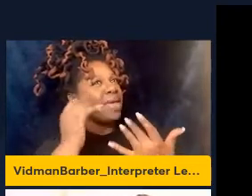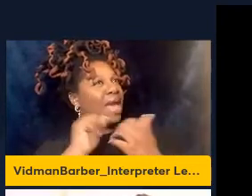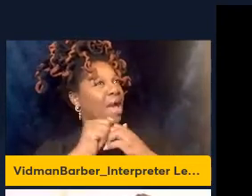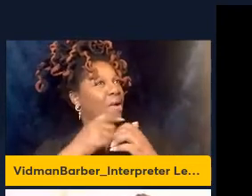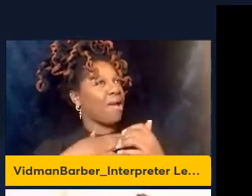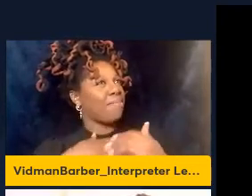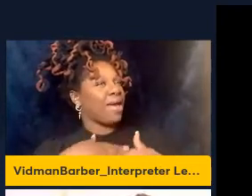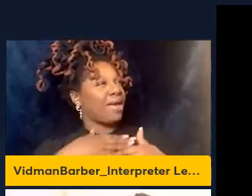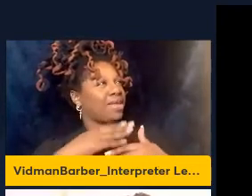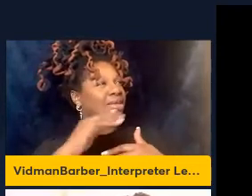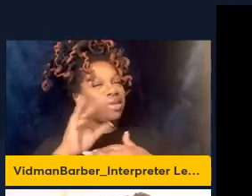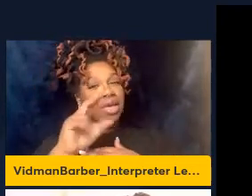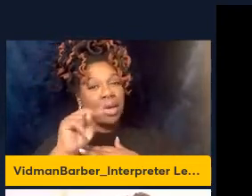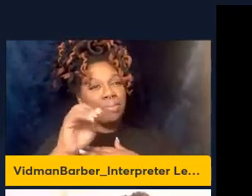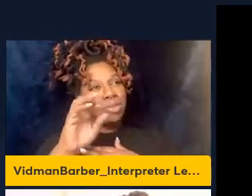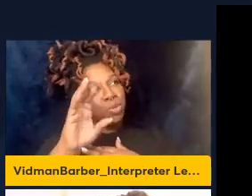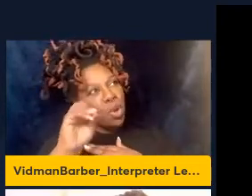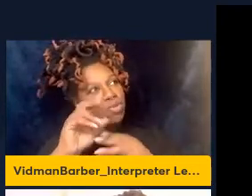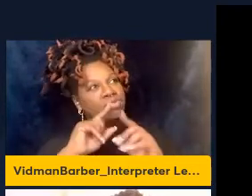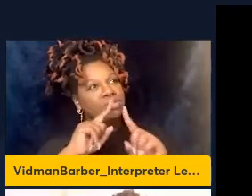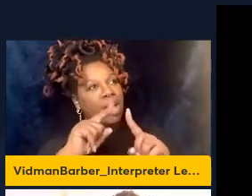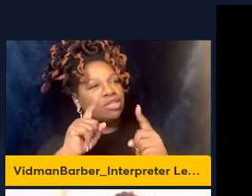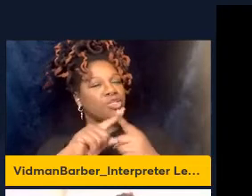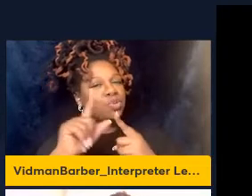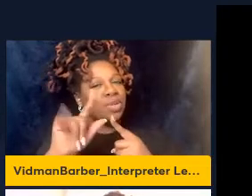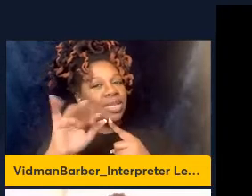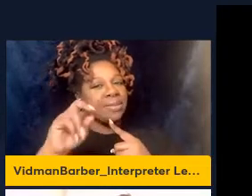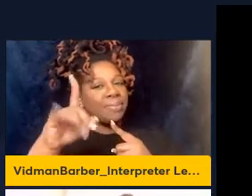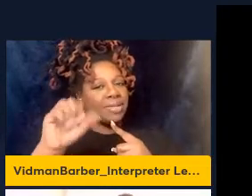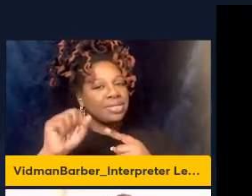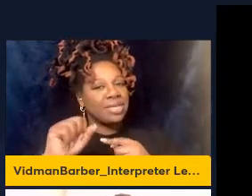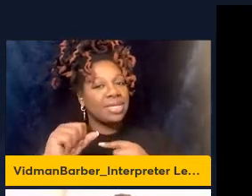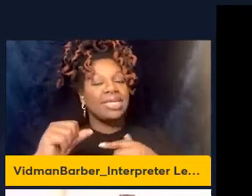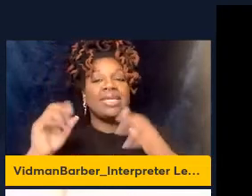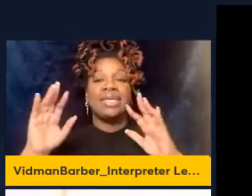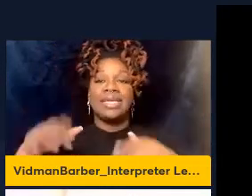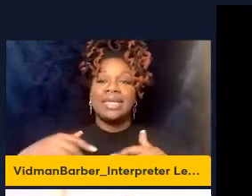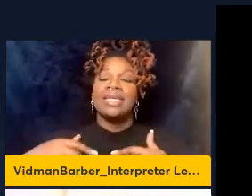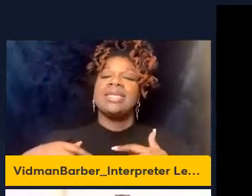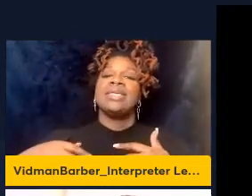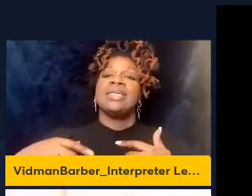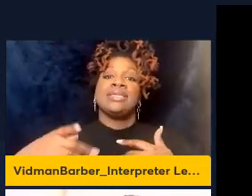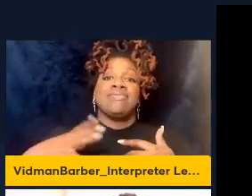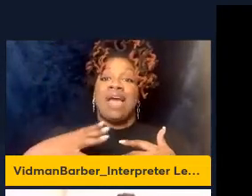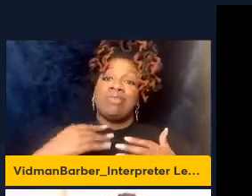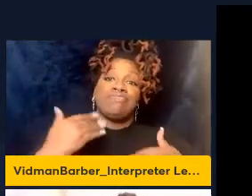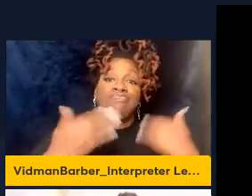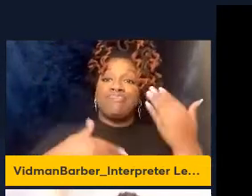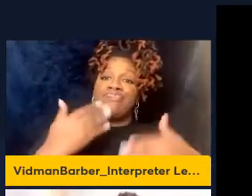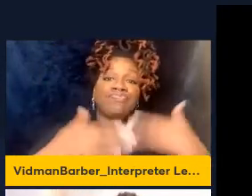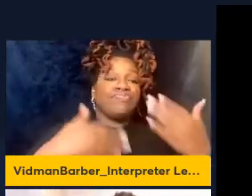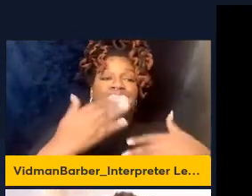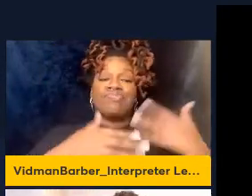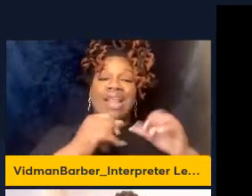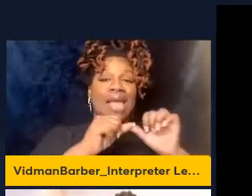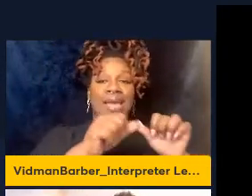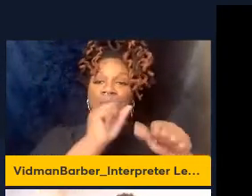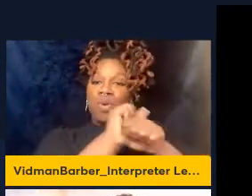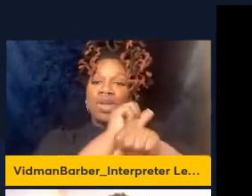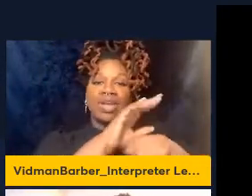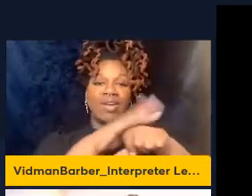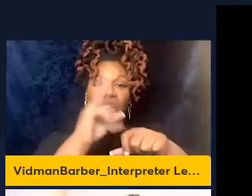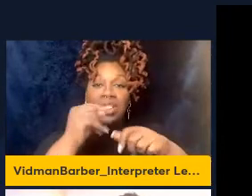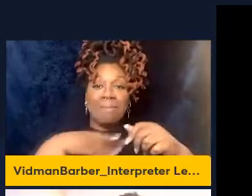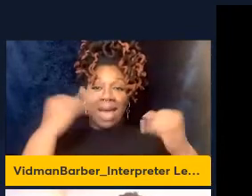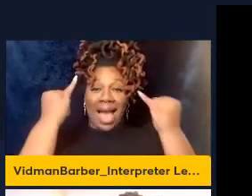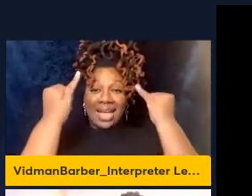us? What would be the purpose? What would be the point? And then so like I took my ideas, put them in my pocket, but I kept on moving. I kept on working on them, right? I kept on taking these ideas